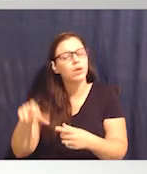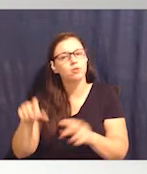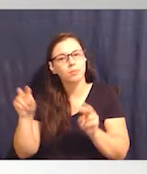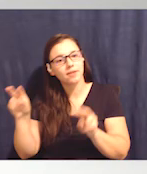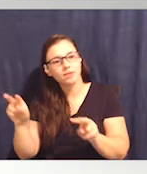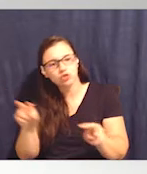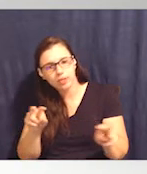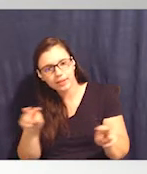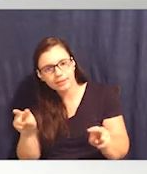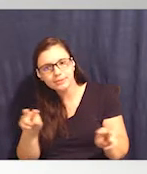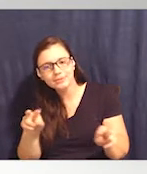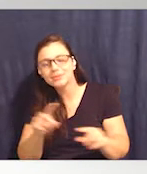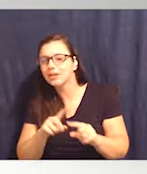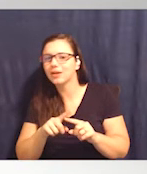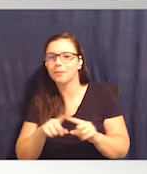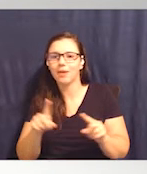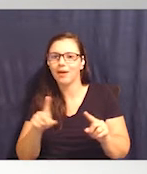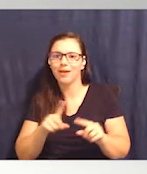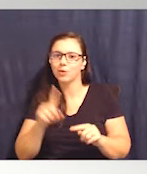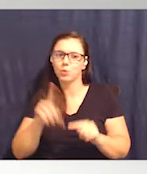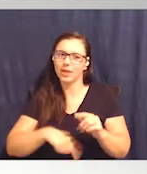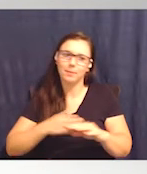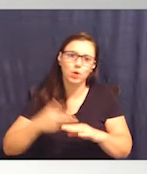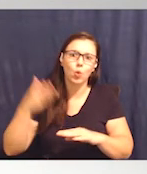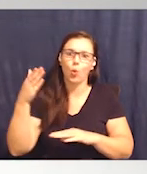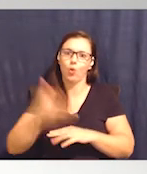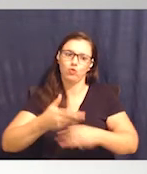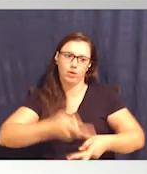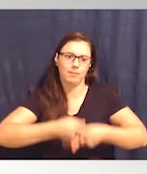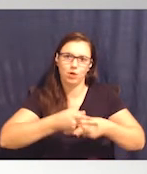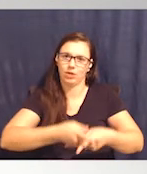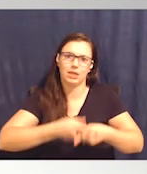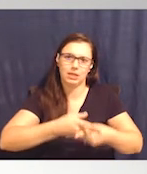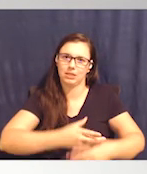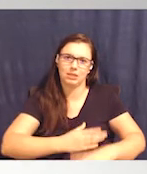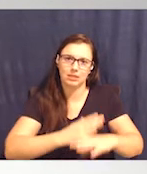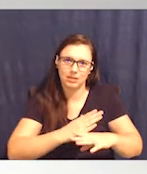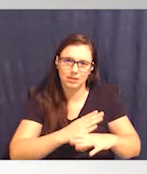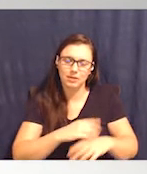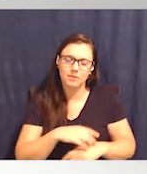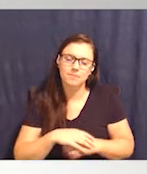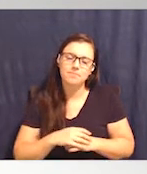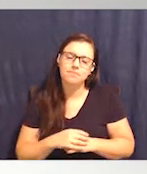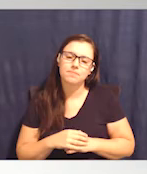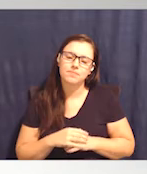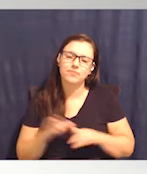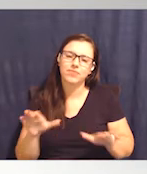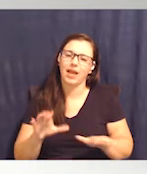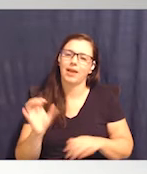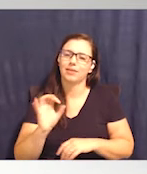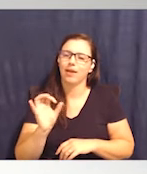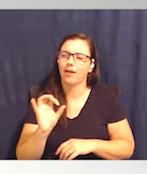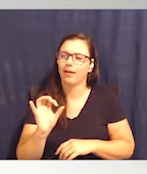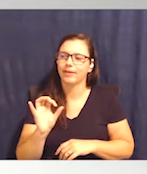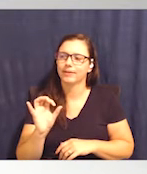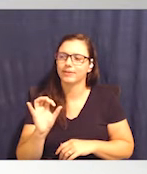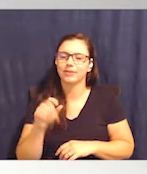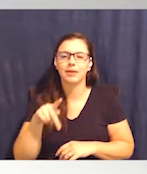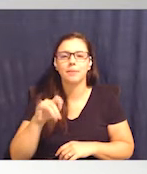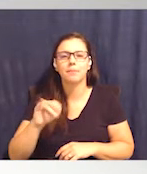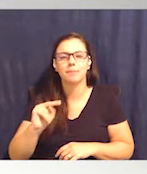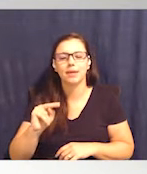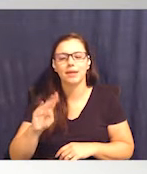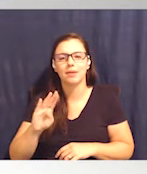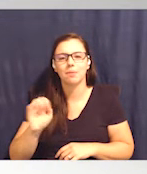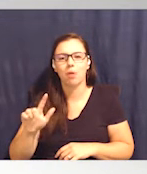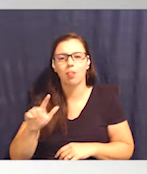be overbearing. You know, kind of act as that, like a pinball machine, you're the bumpers to keep